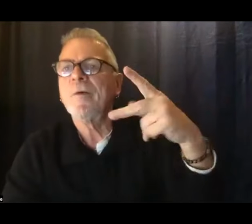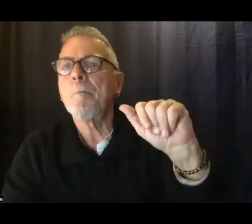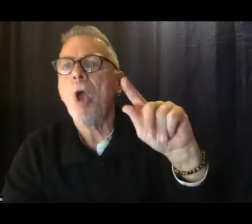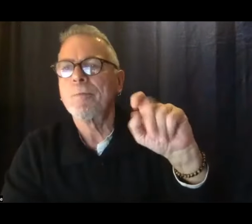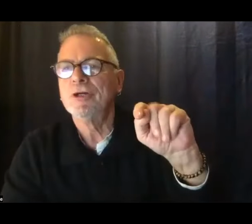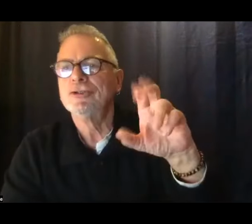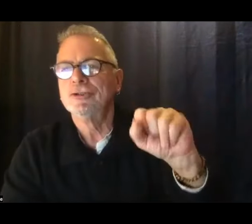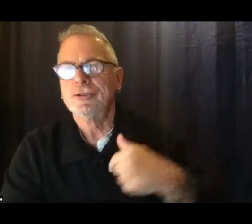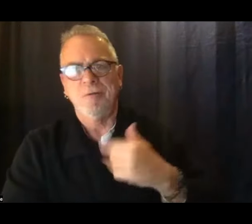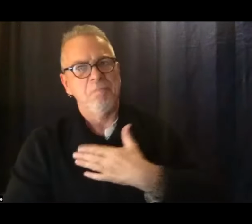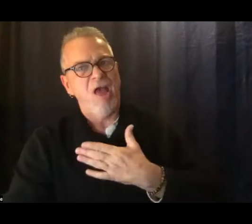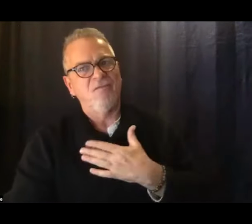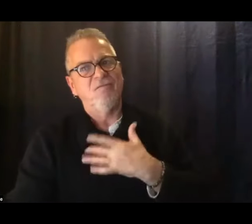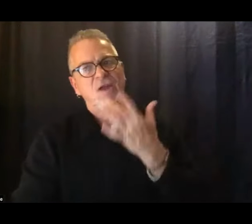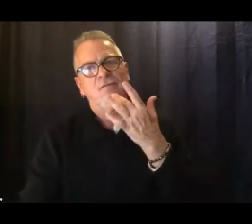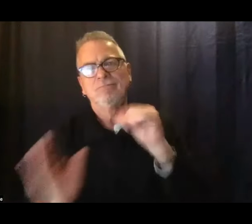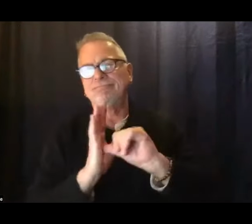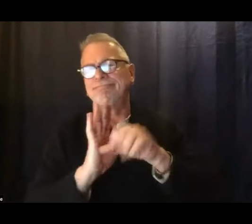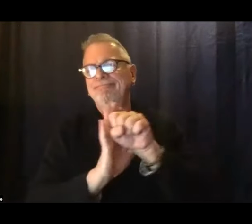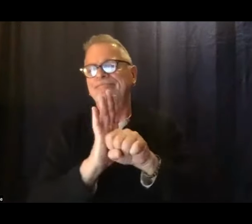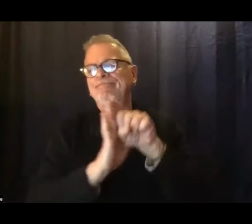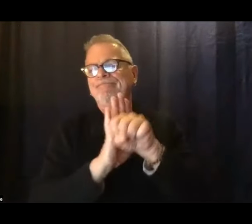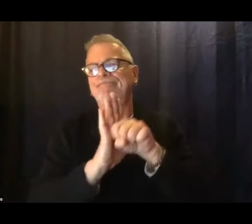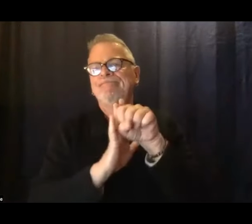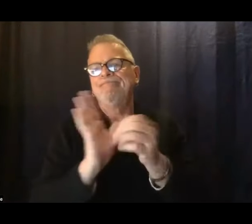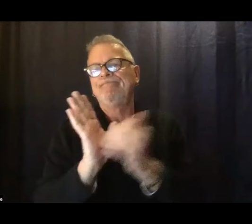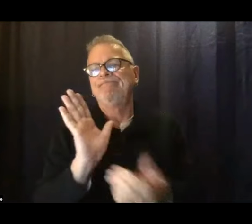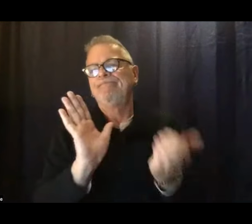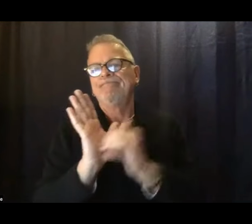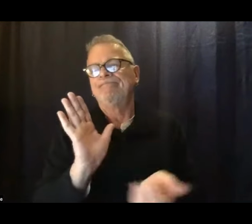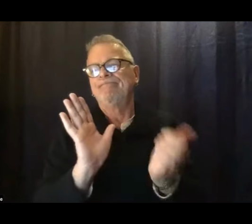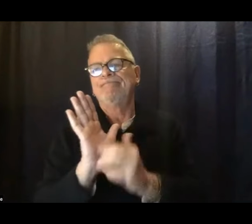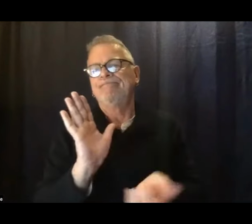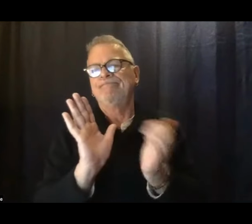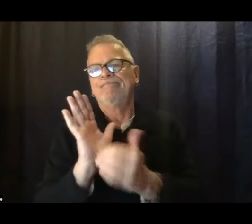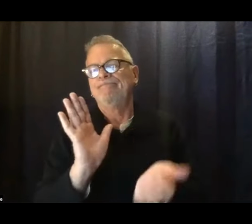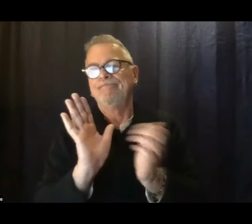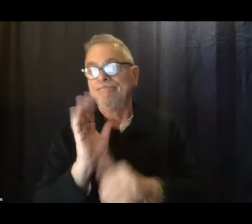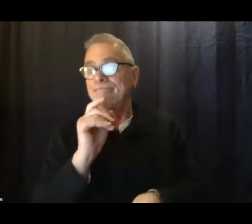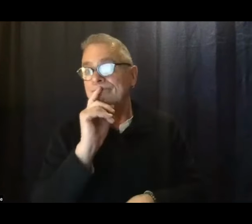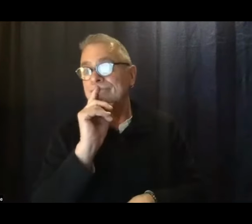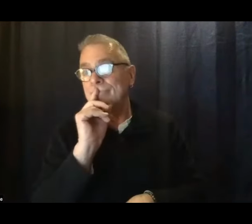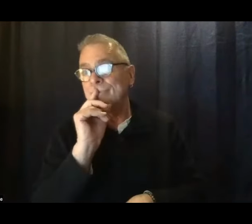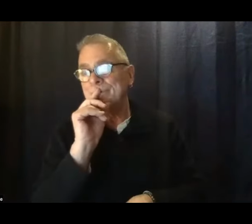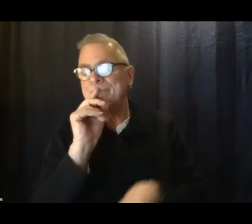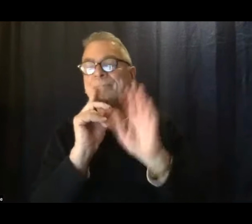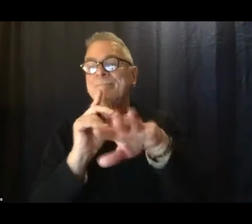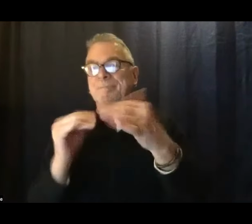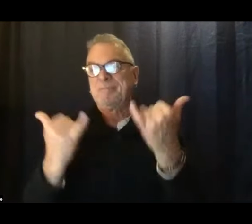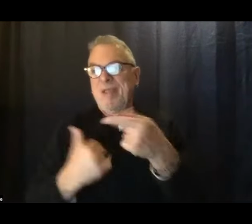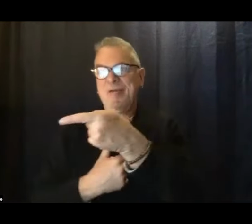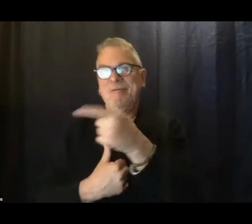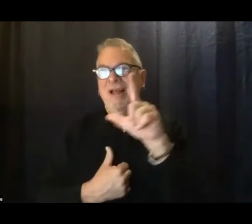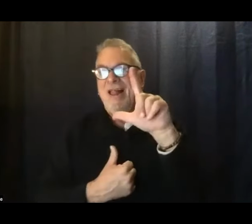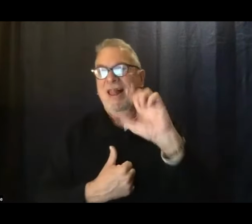All of that together are the 5 parameters of ASL. And that is my favorite component that